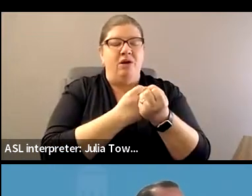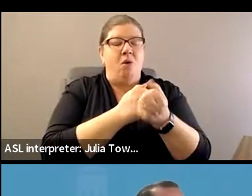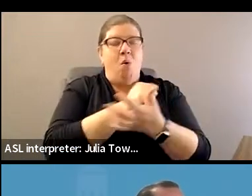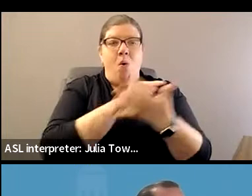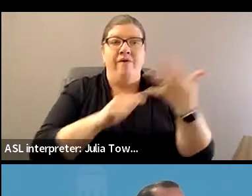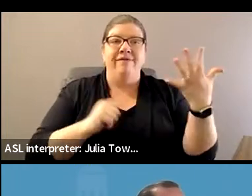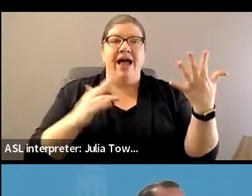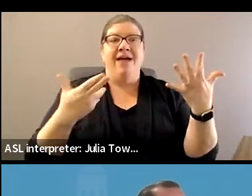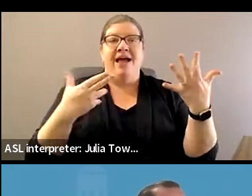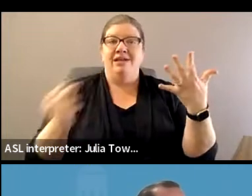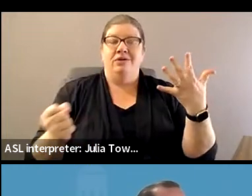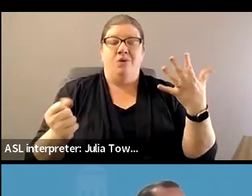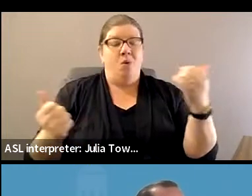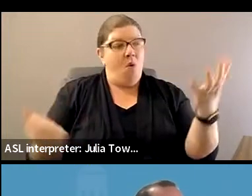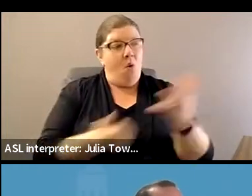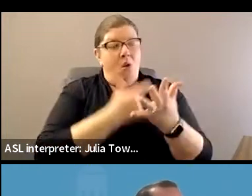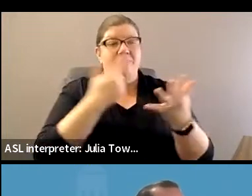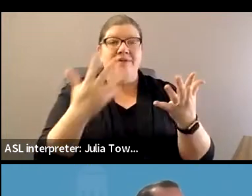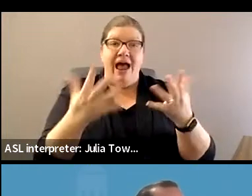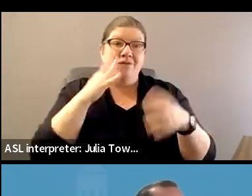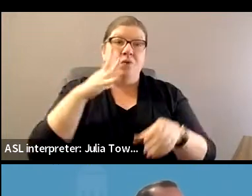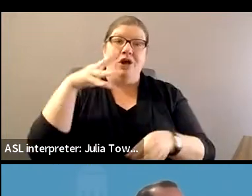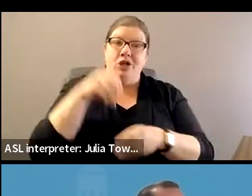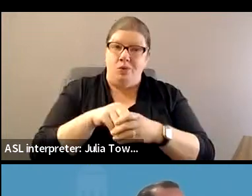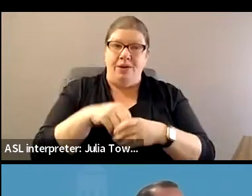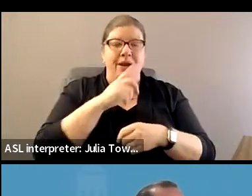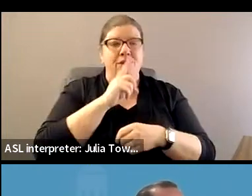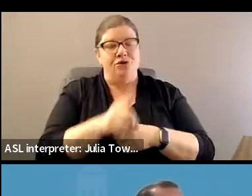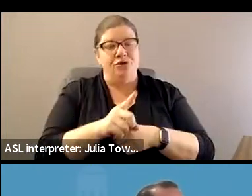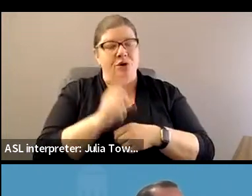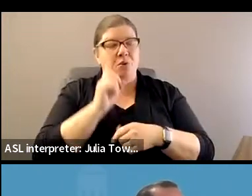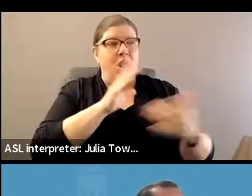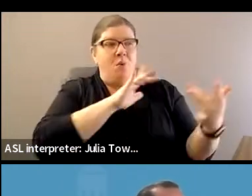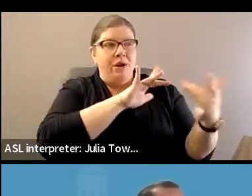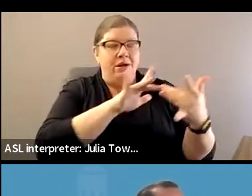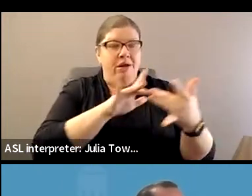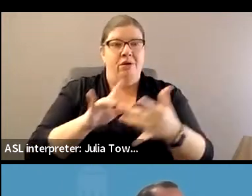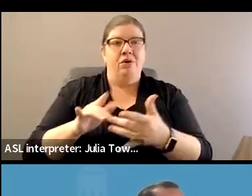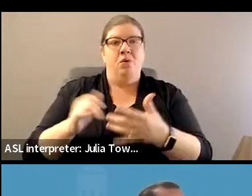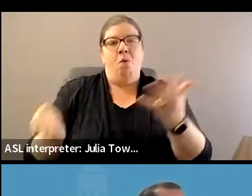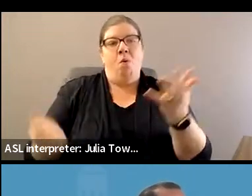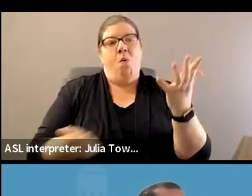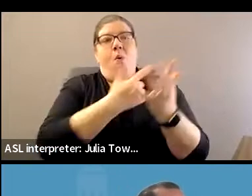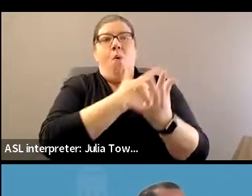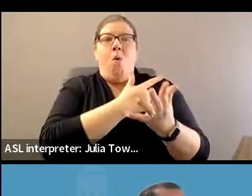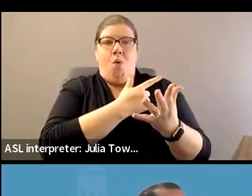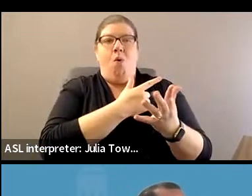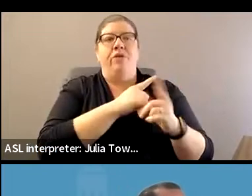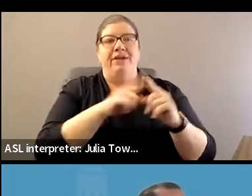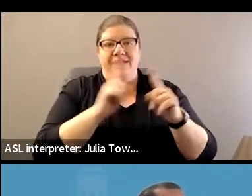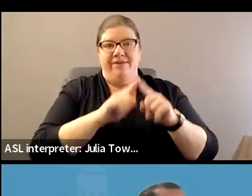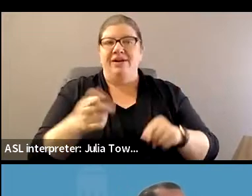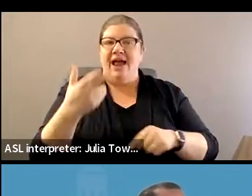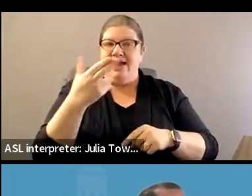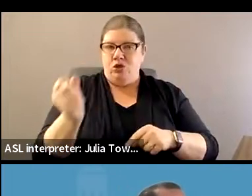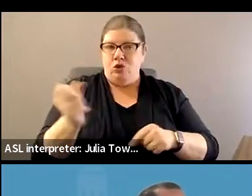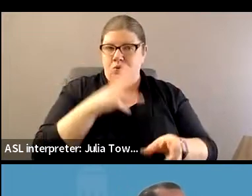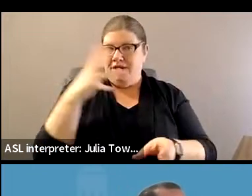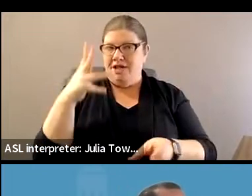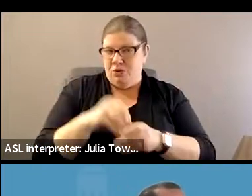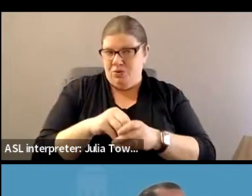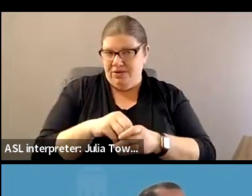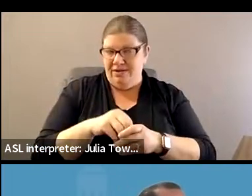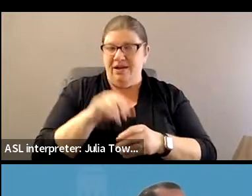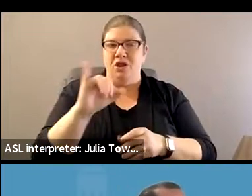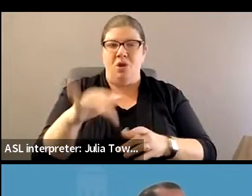I wanted to make sure that all 5 were included in that, and making sure that we are reaching out across all the high schools to make sure we're included in